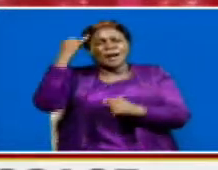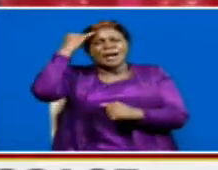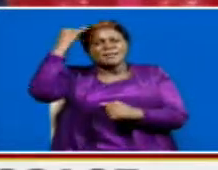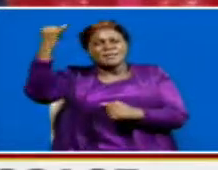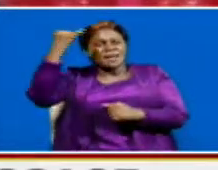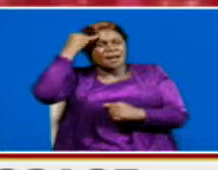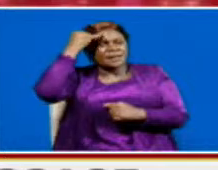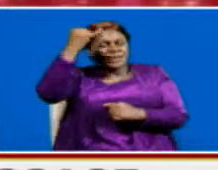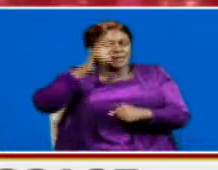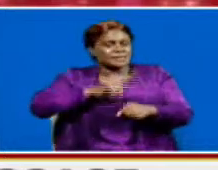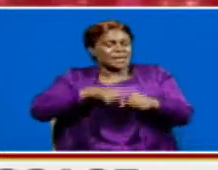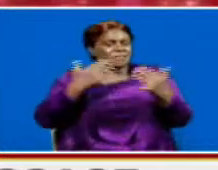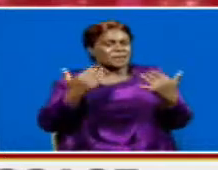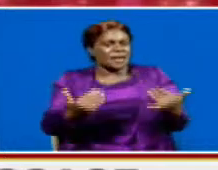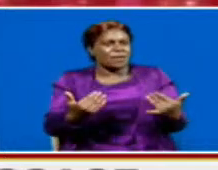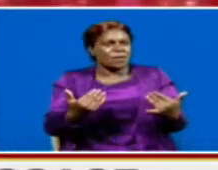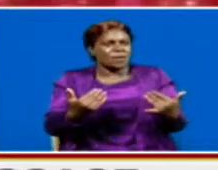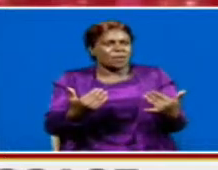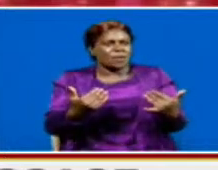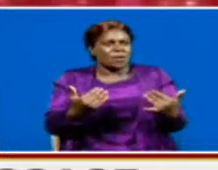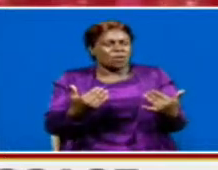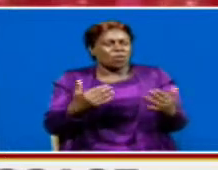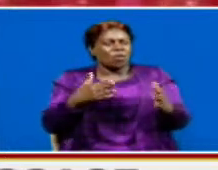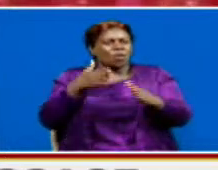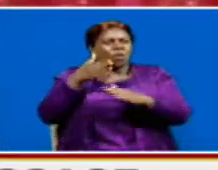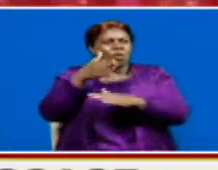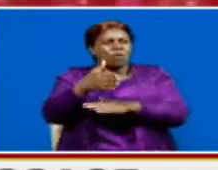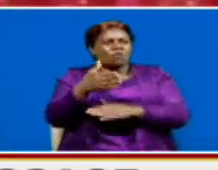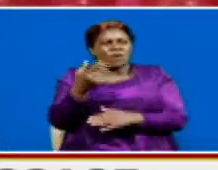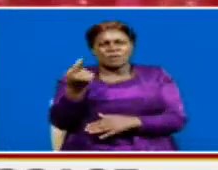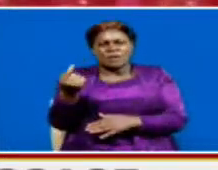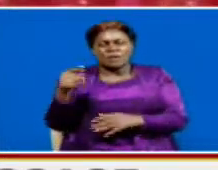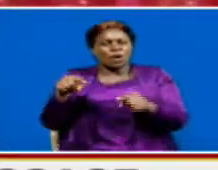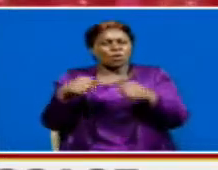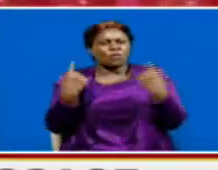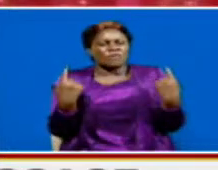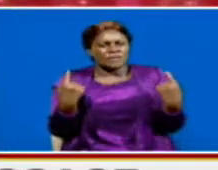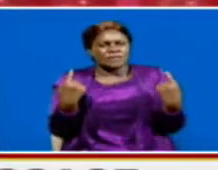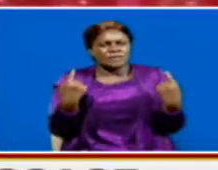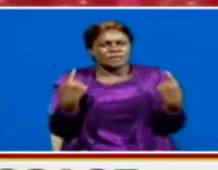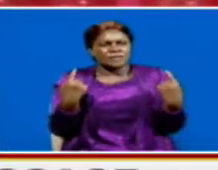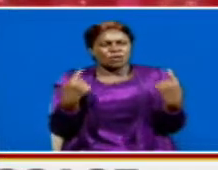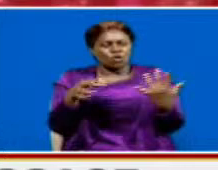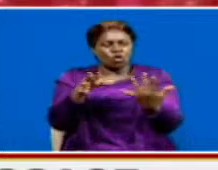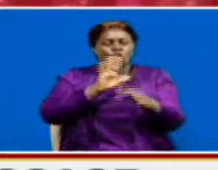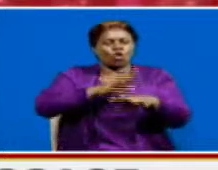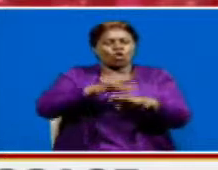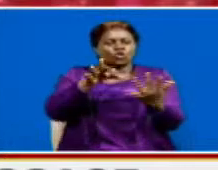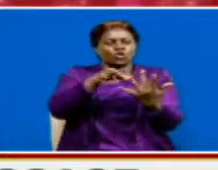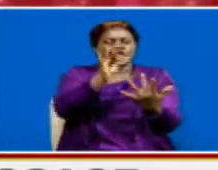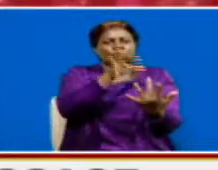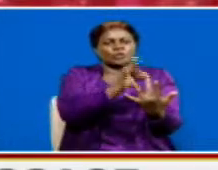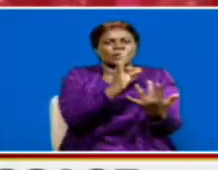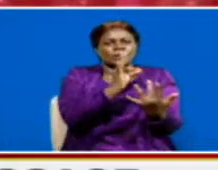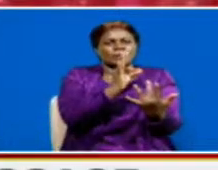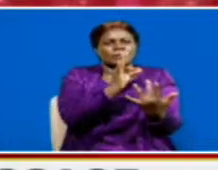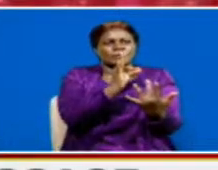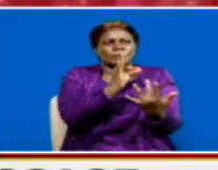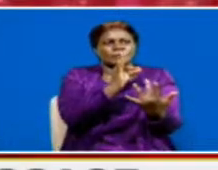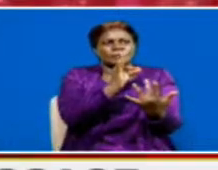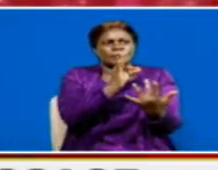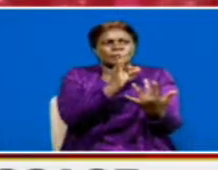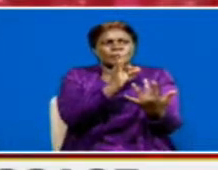ideologies at the moment that go beyond a mere conflict over choices. It